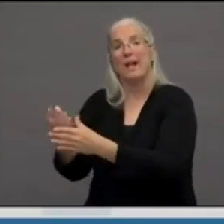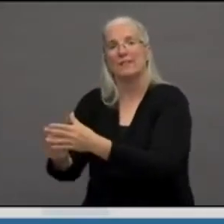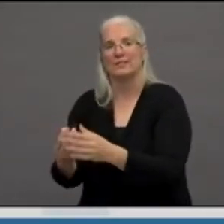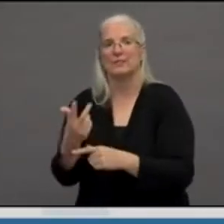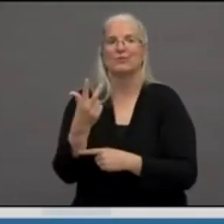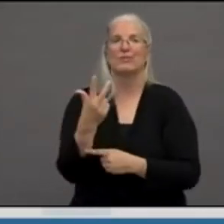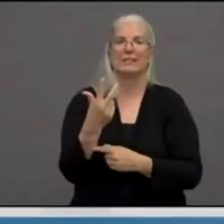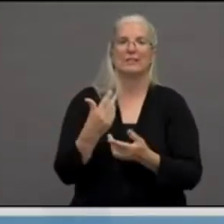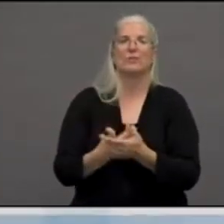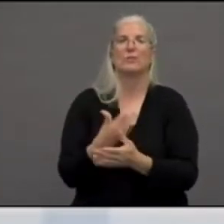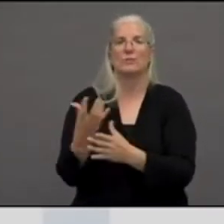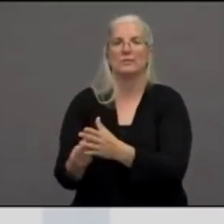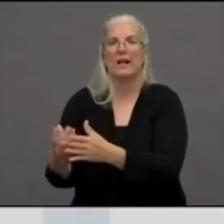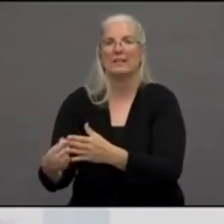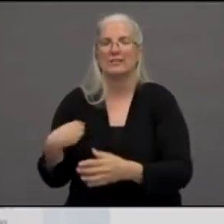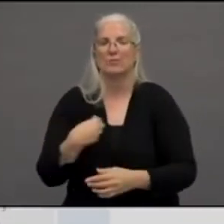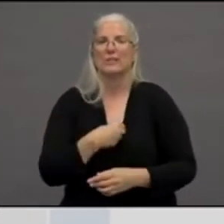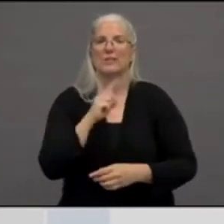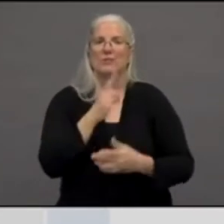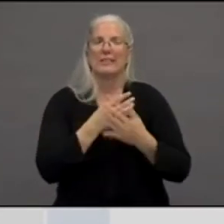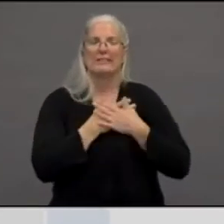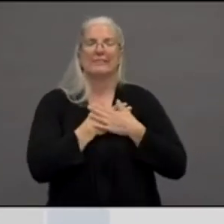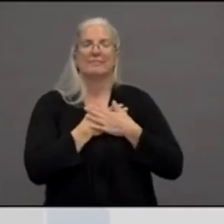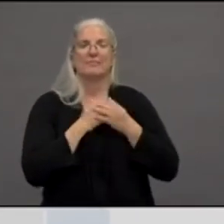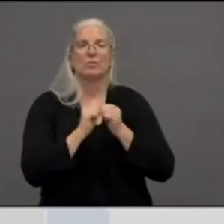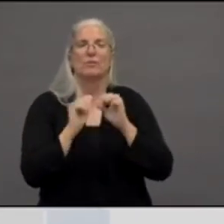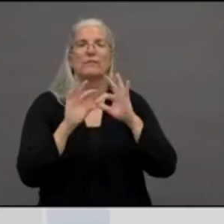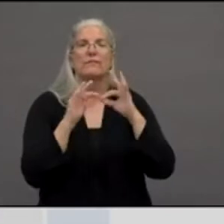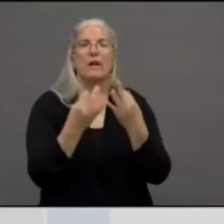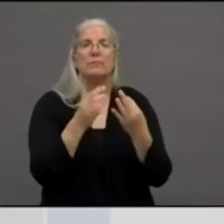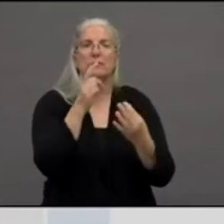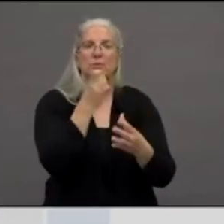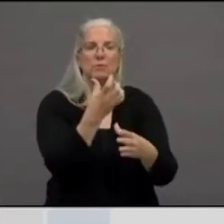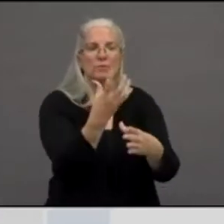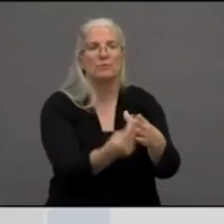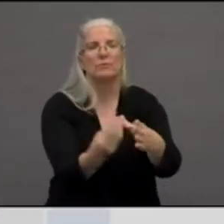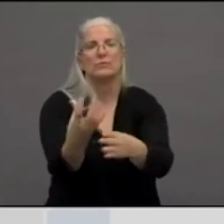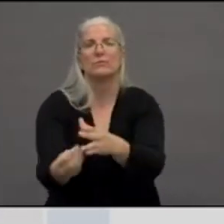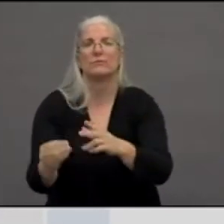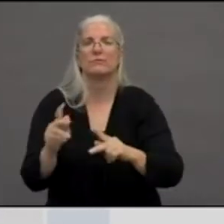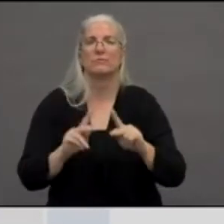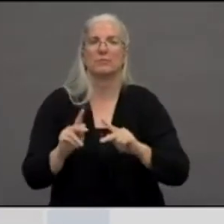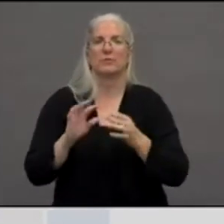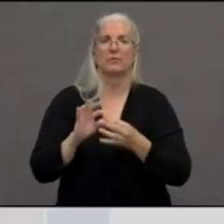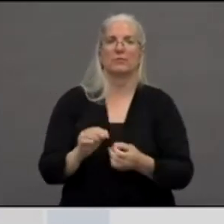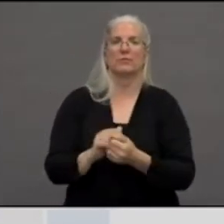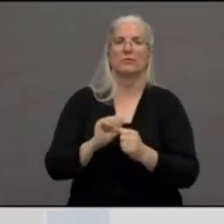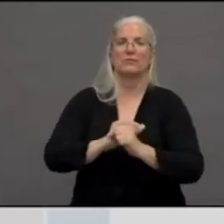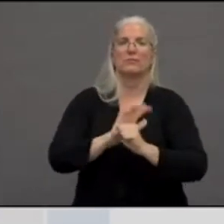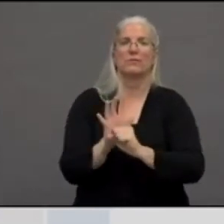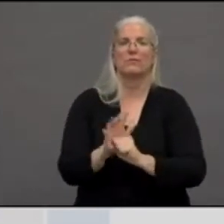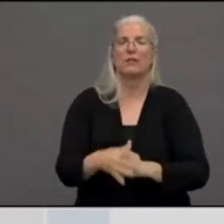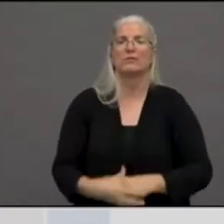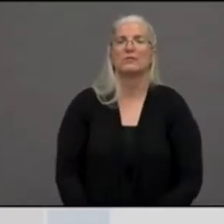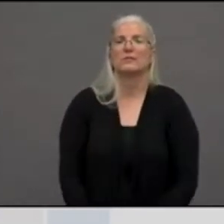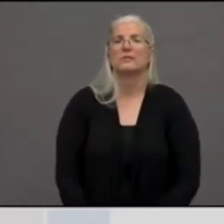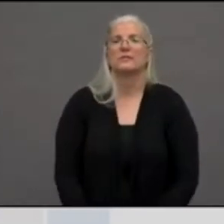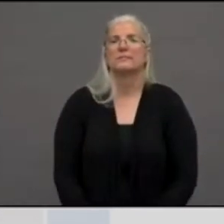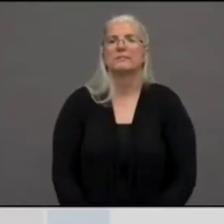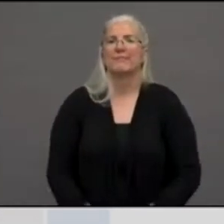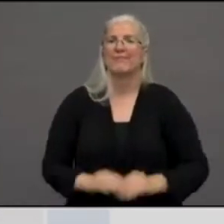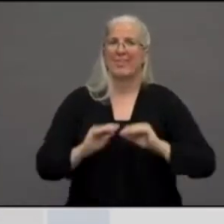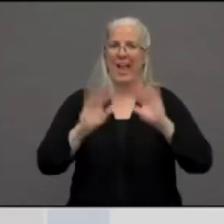who have lost loved ones due to COVID-19. Here we are seeing a spike, as you can see,